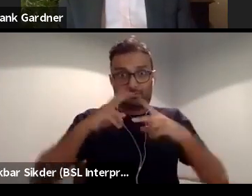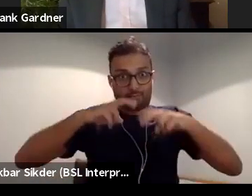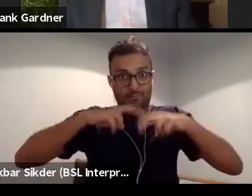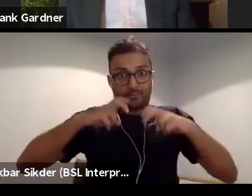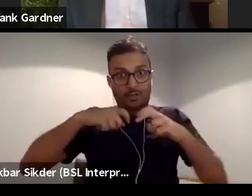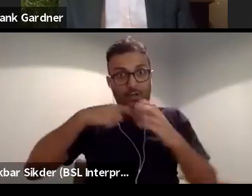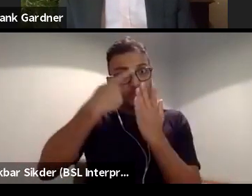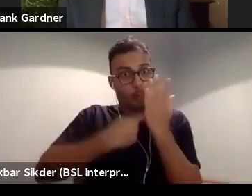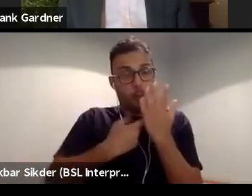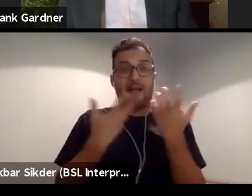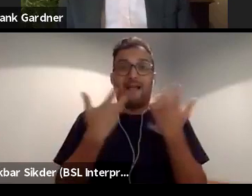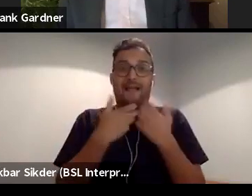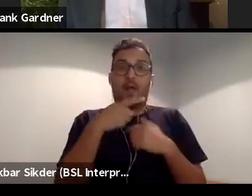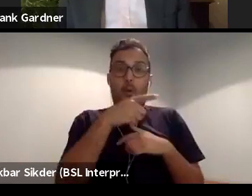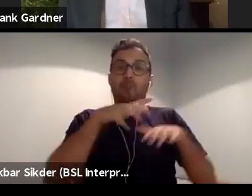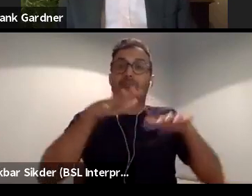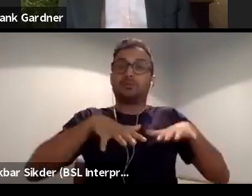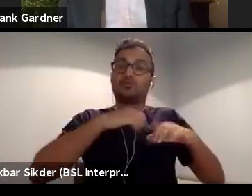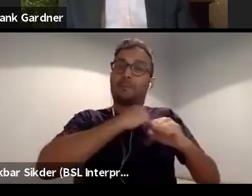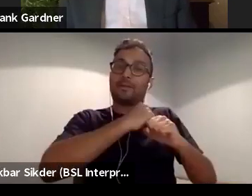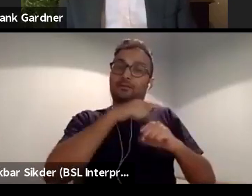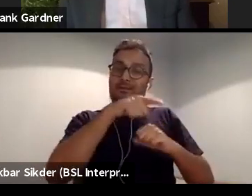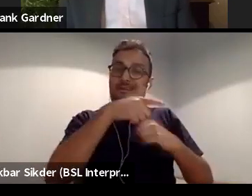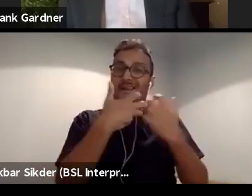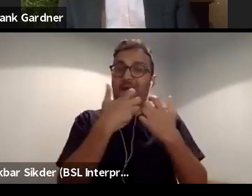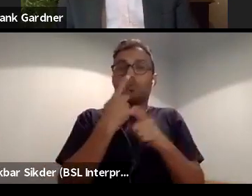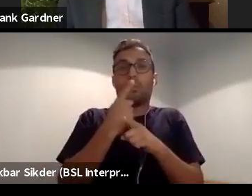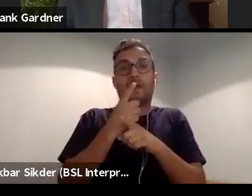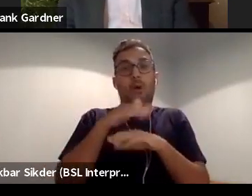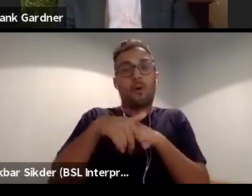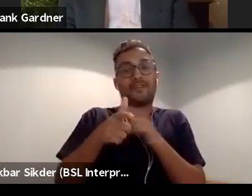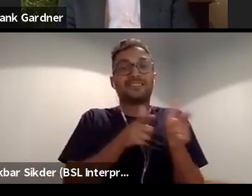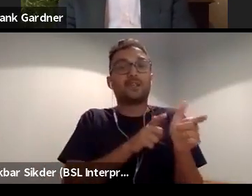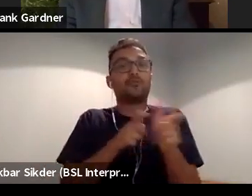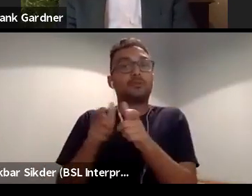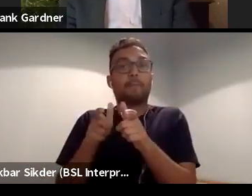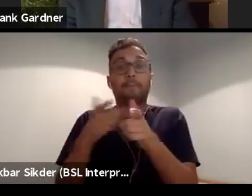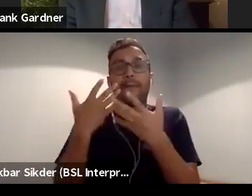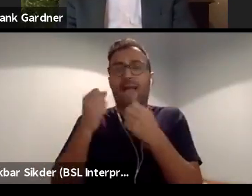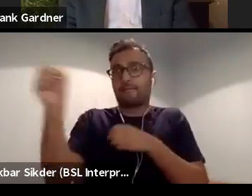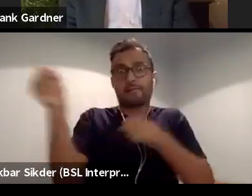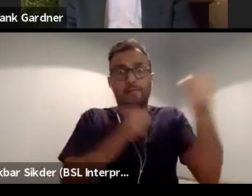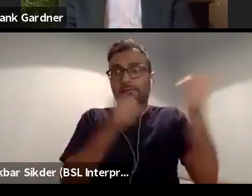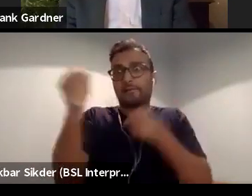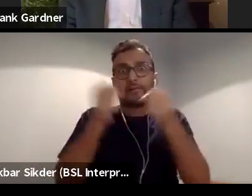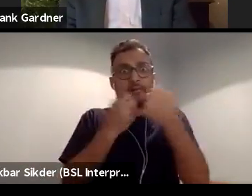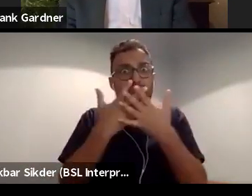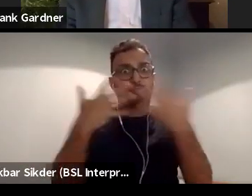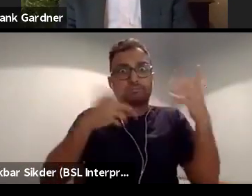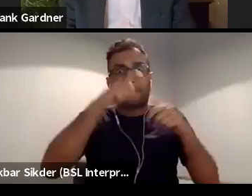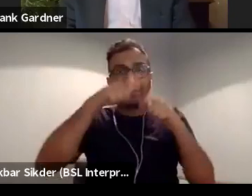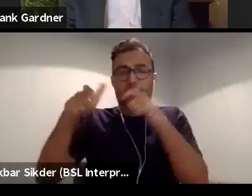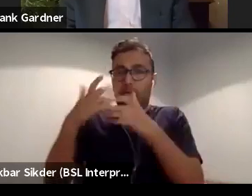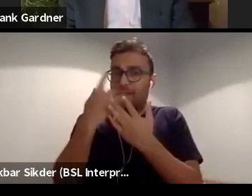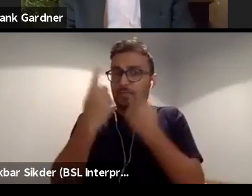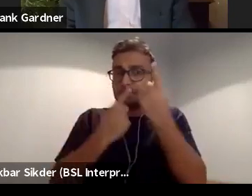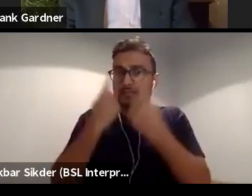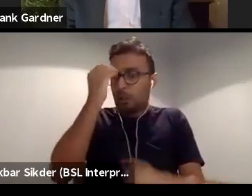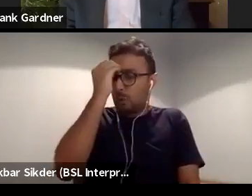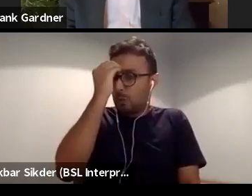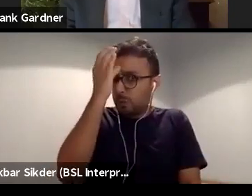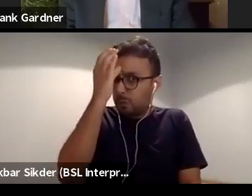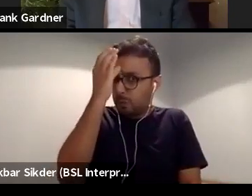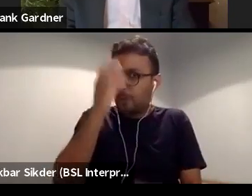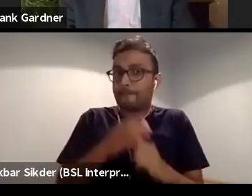Terrorism. We're delighted to have such a distinguished panel of experts. We will be joined by